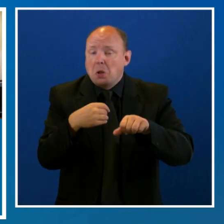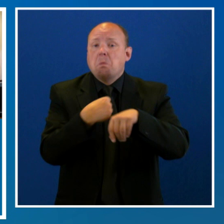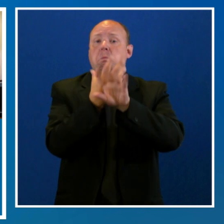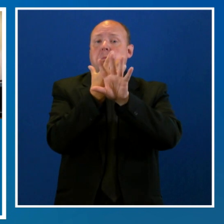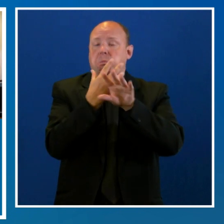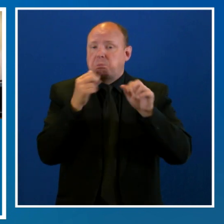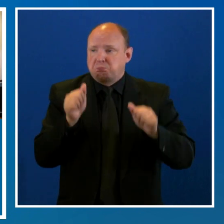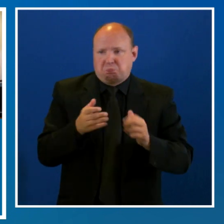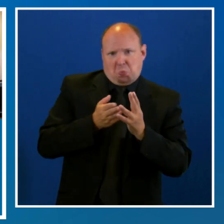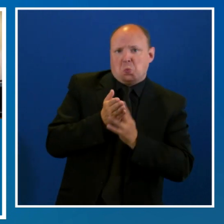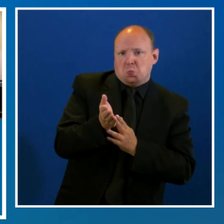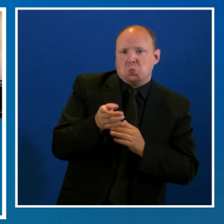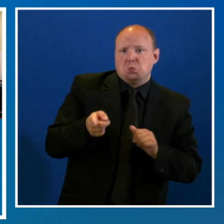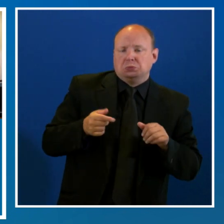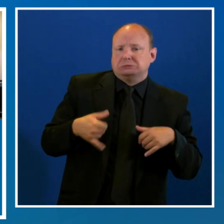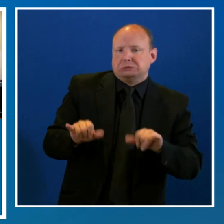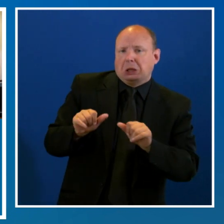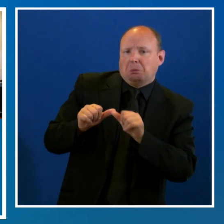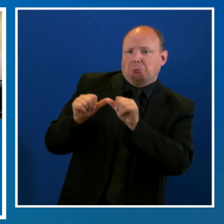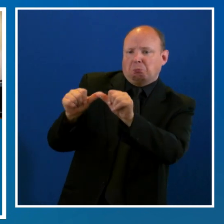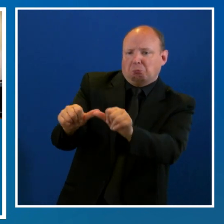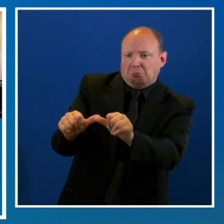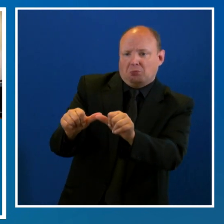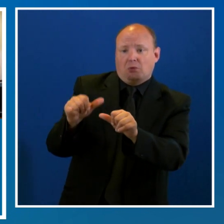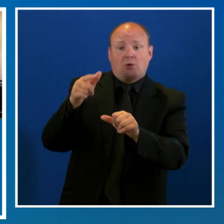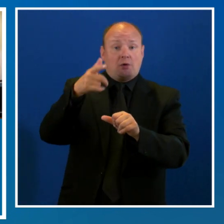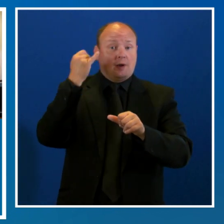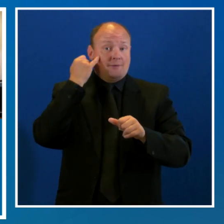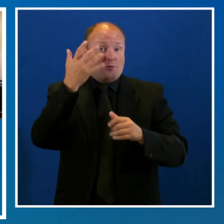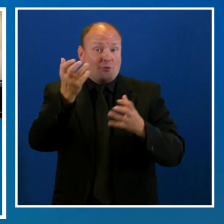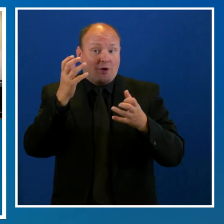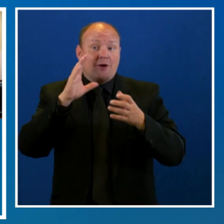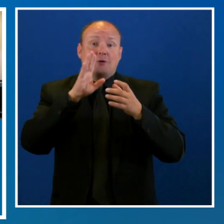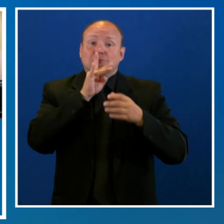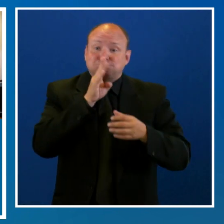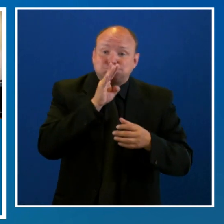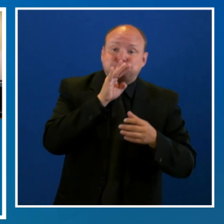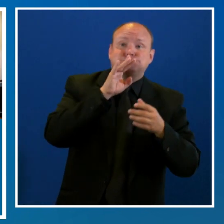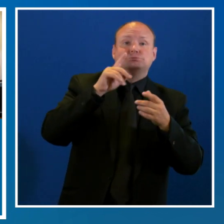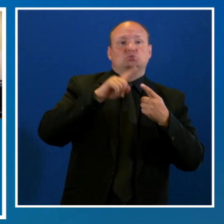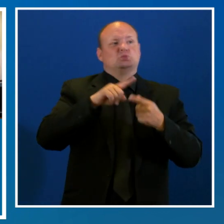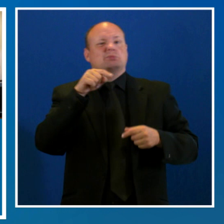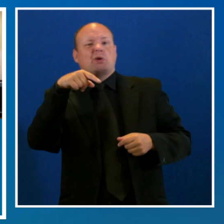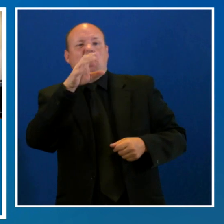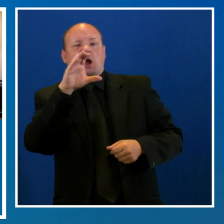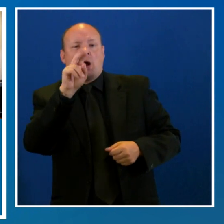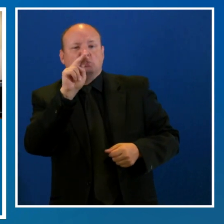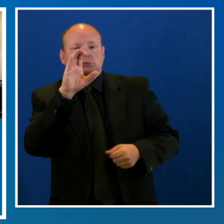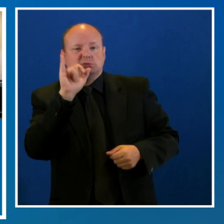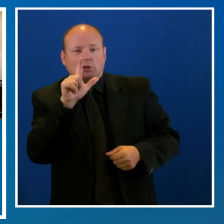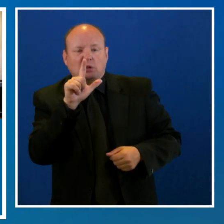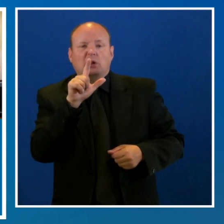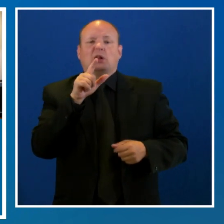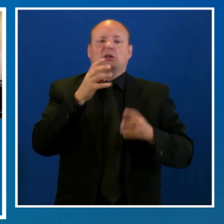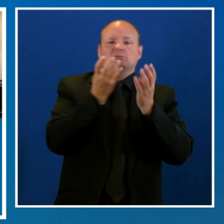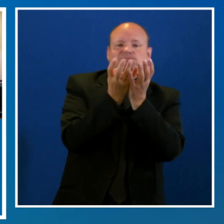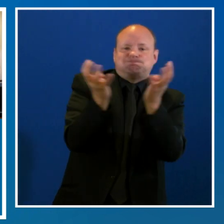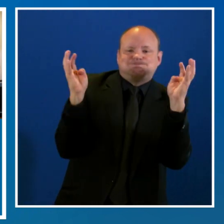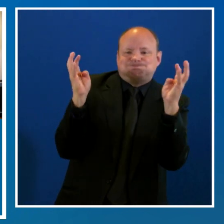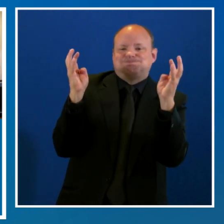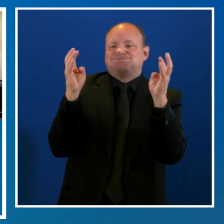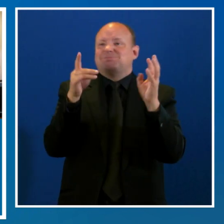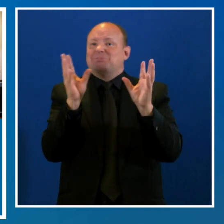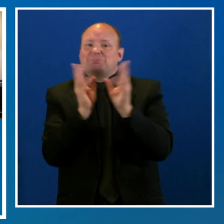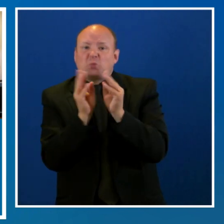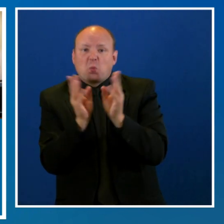who would like to register to speak to Council on any issue or topic during the community forum can do so